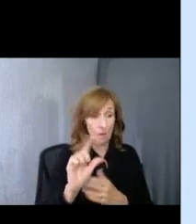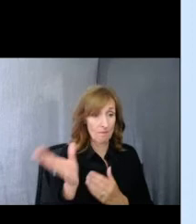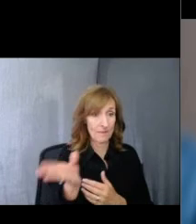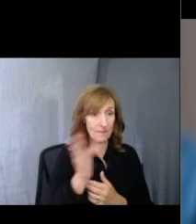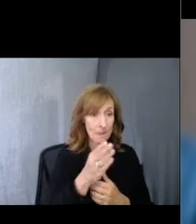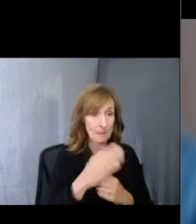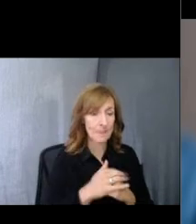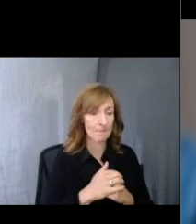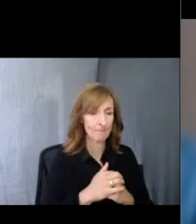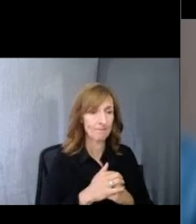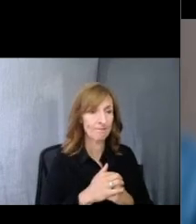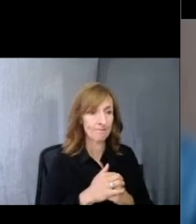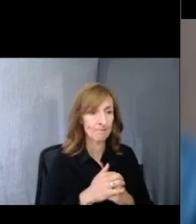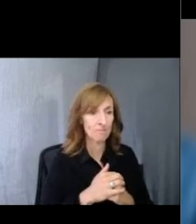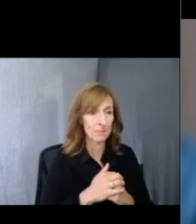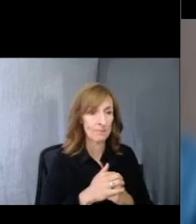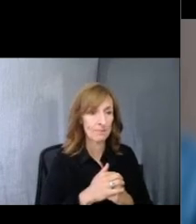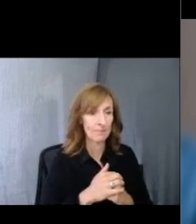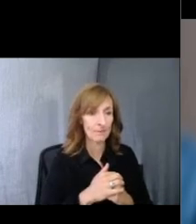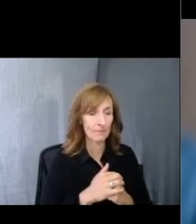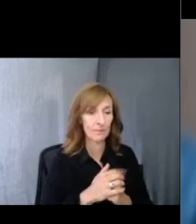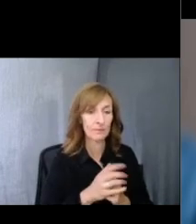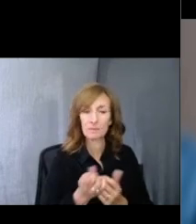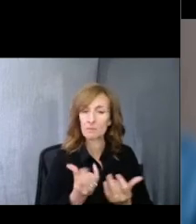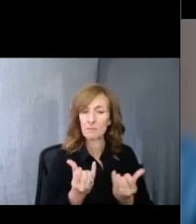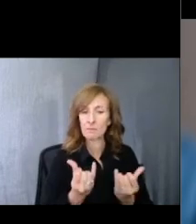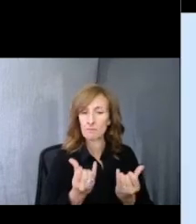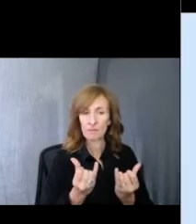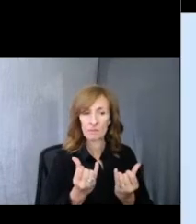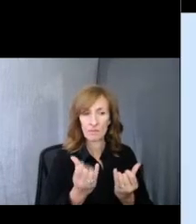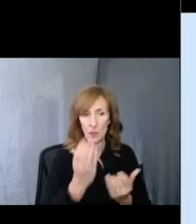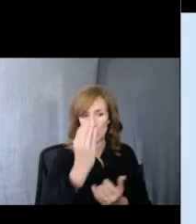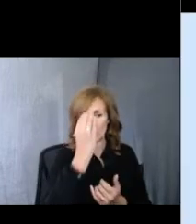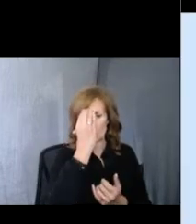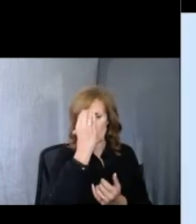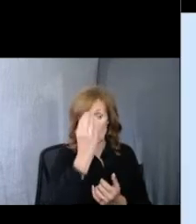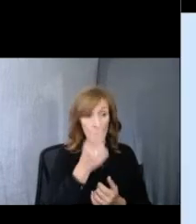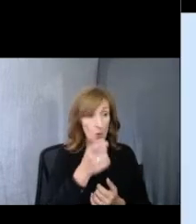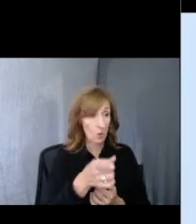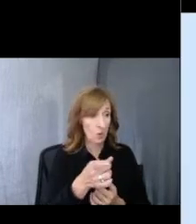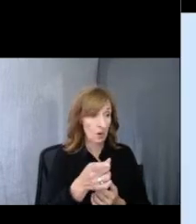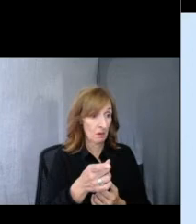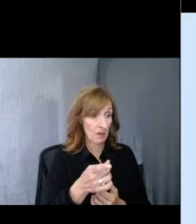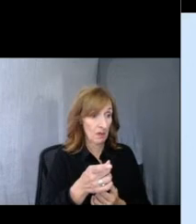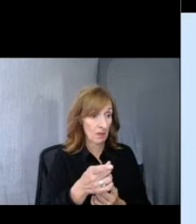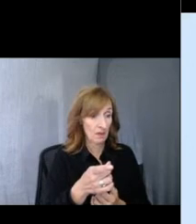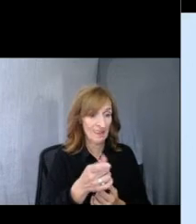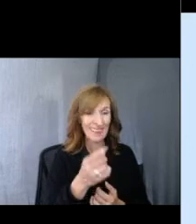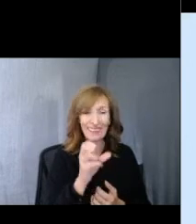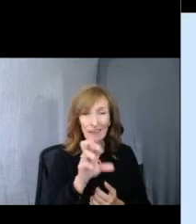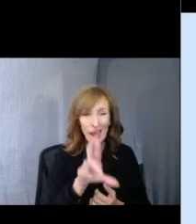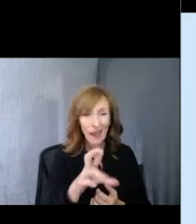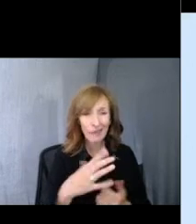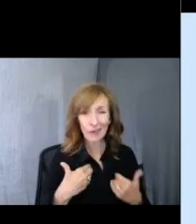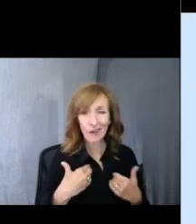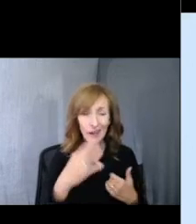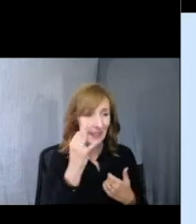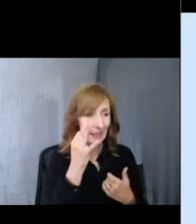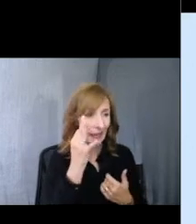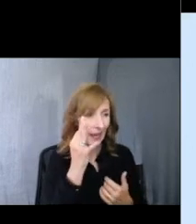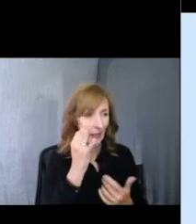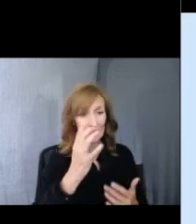this is specific. I'd like to get an idea how many of you have ever had a cat that was diagnosed with chronic kidney